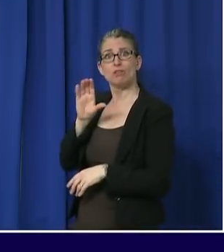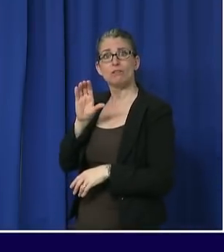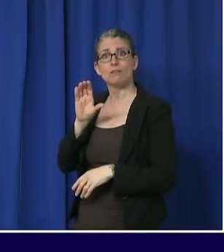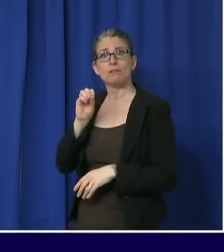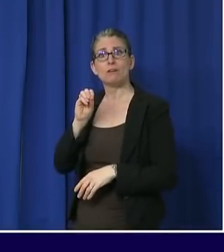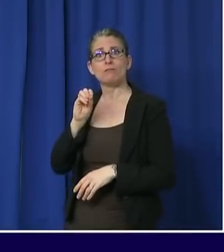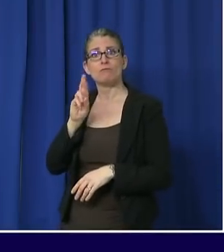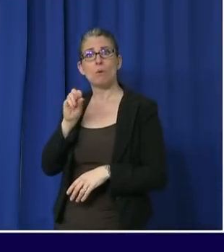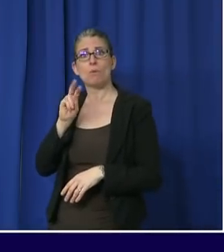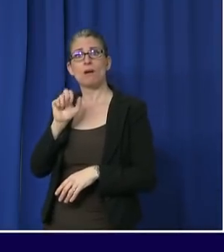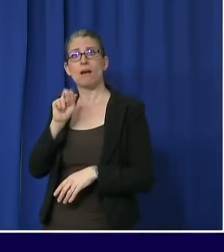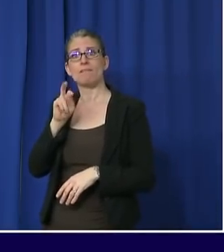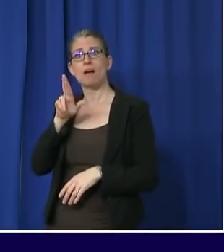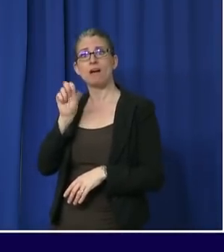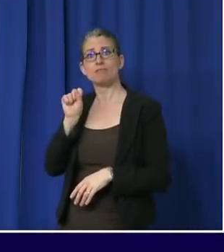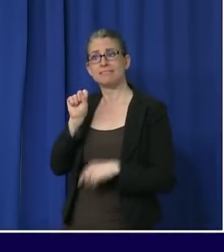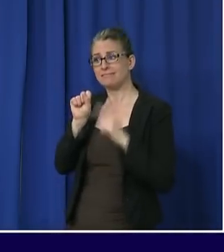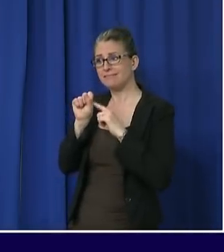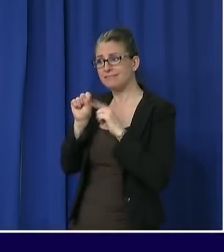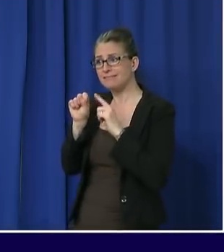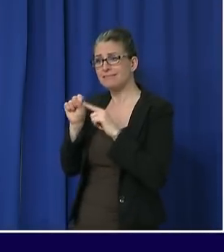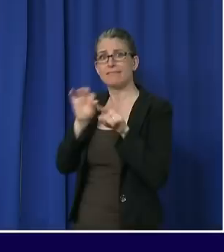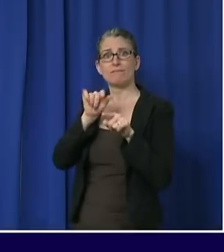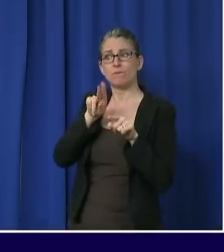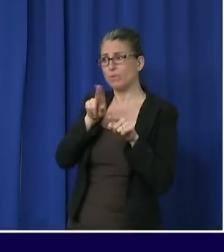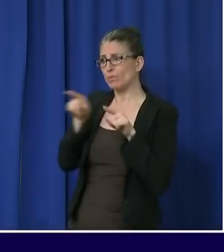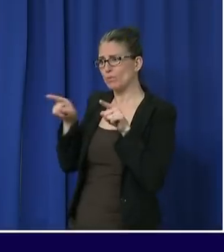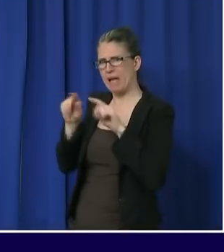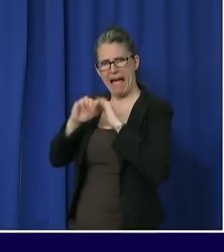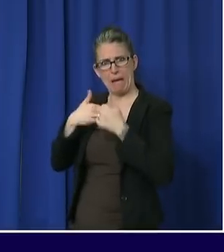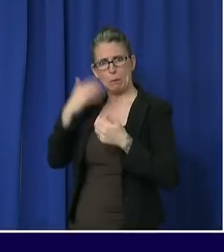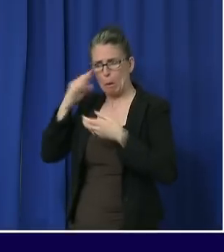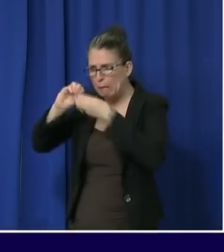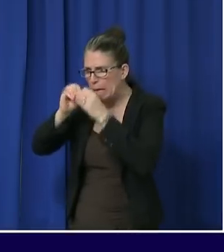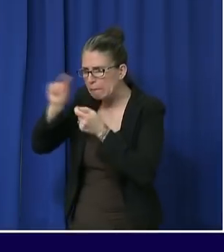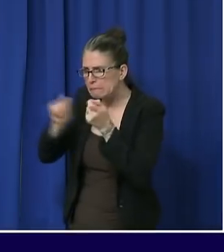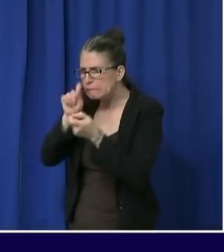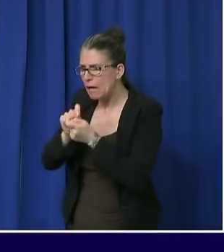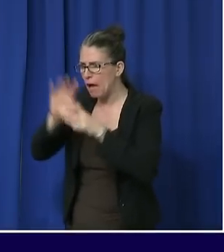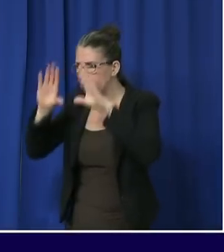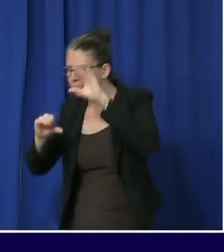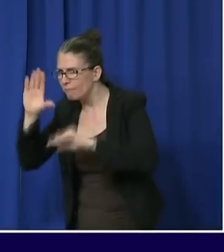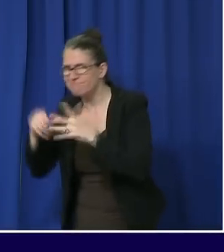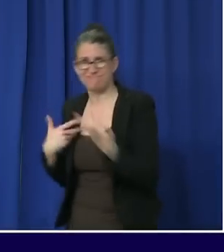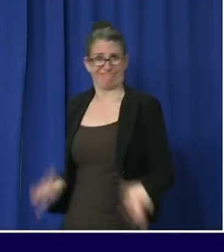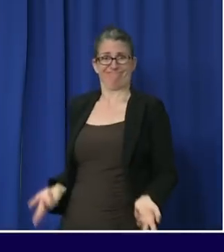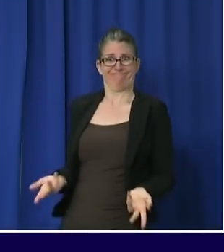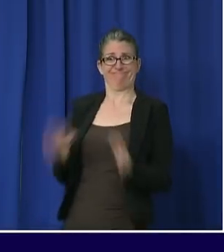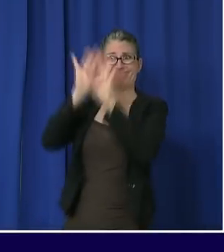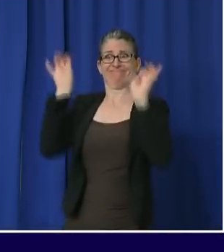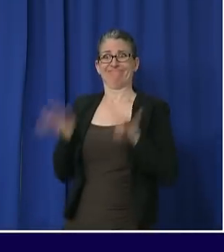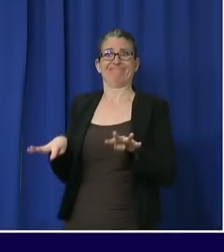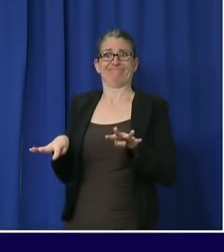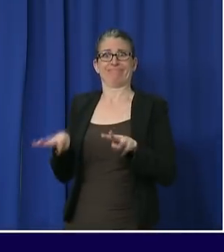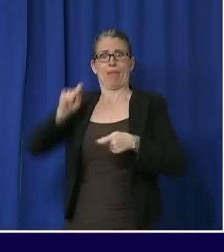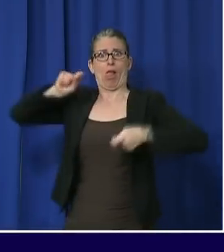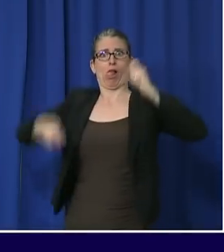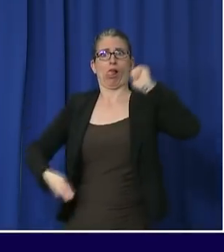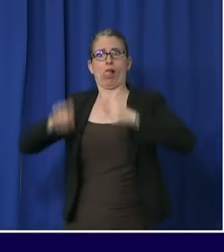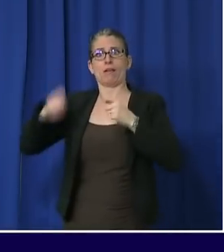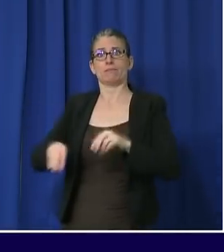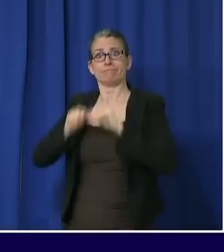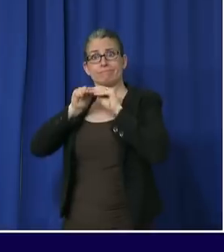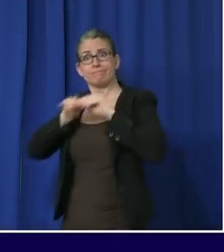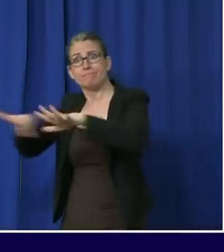still has value even as testing availability expands. Now, there are other metrics that we may also build into